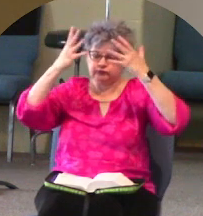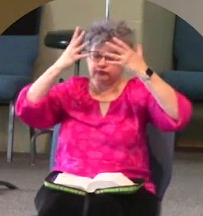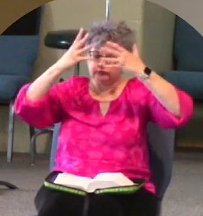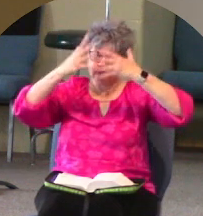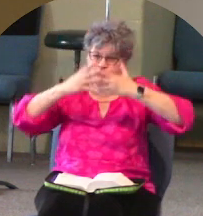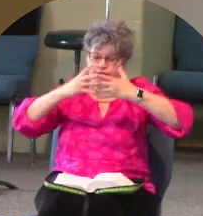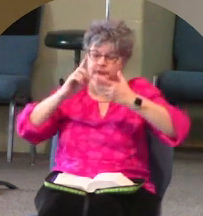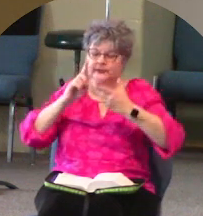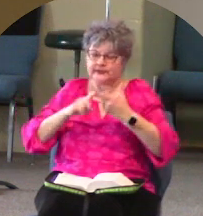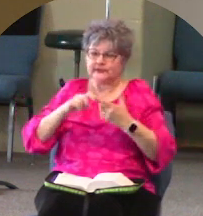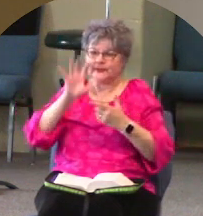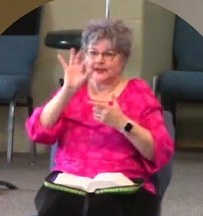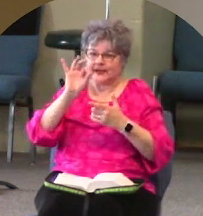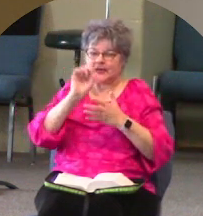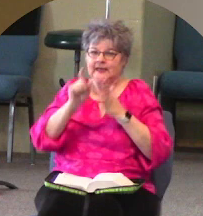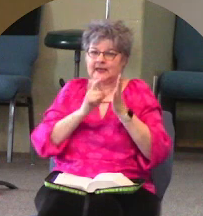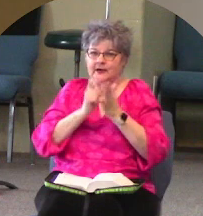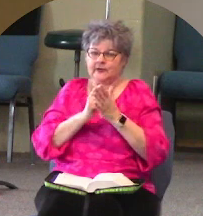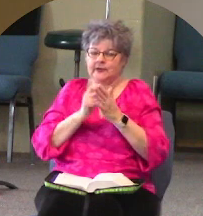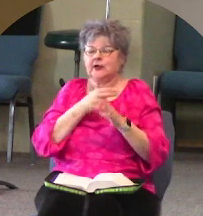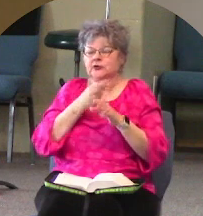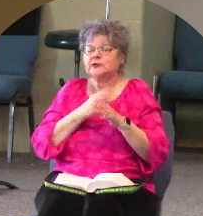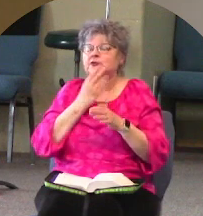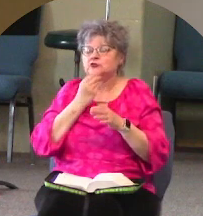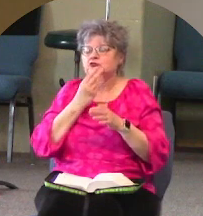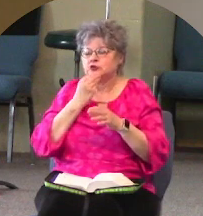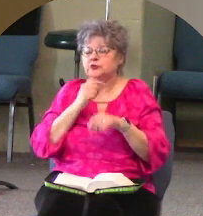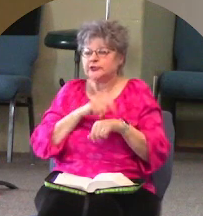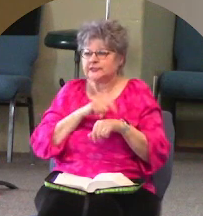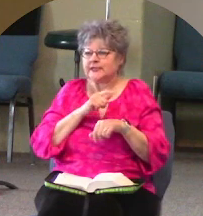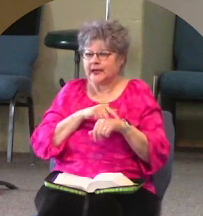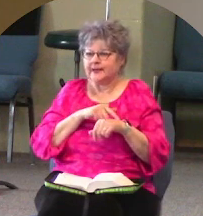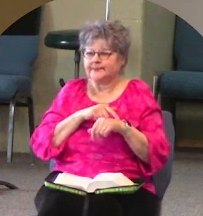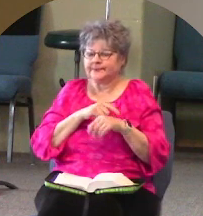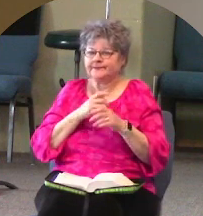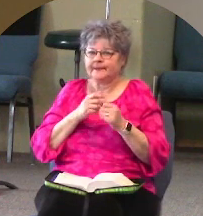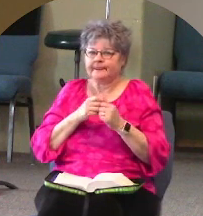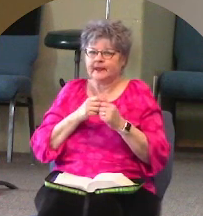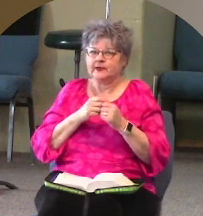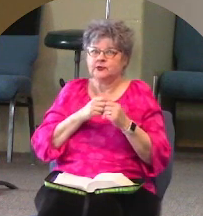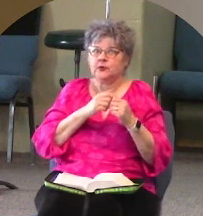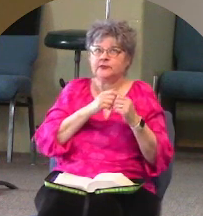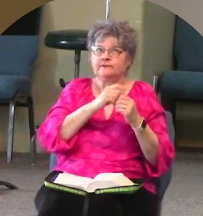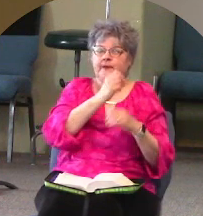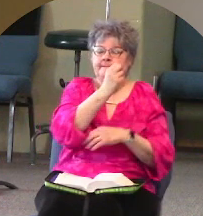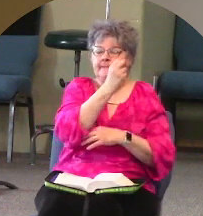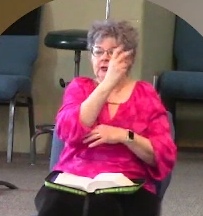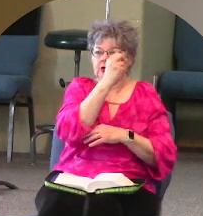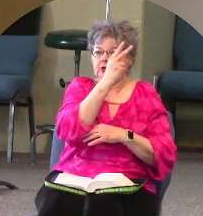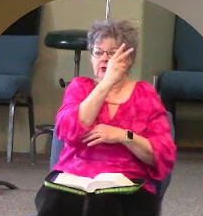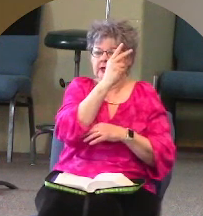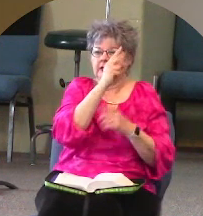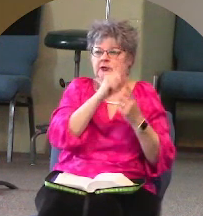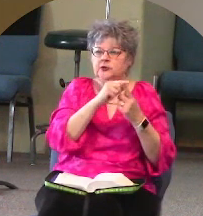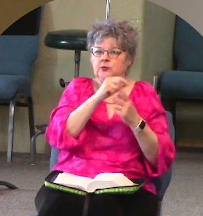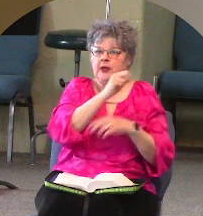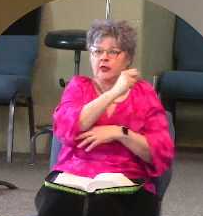hour. Now they're using the Jewish time frame, so it's from noon to three.